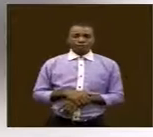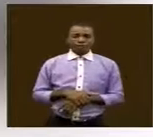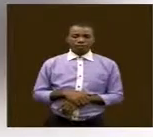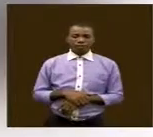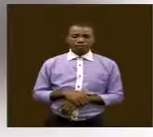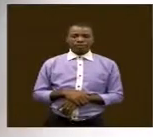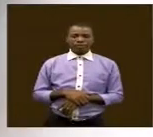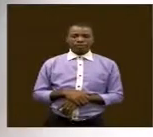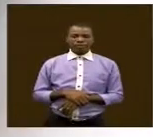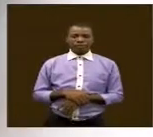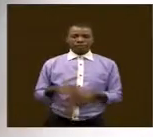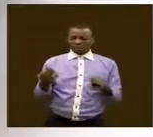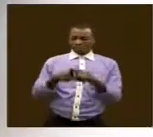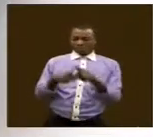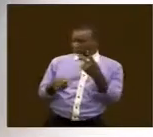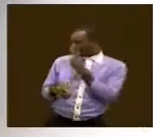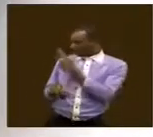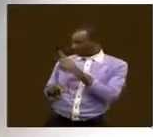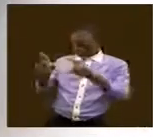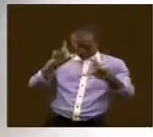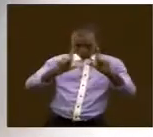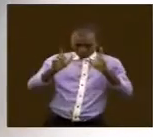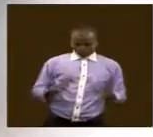You also have a detective,